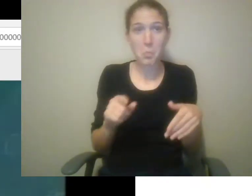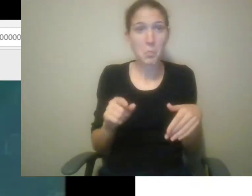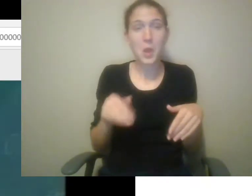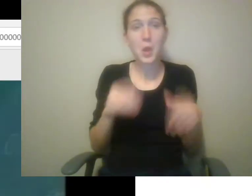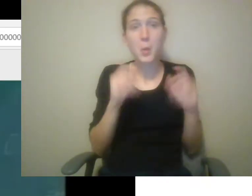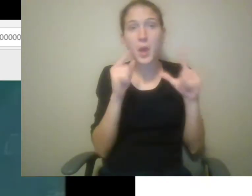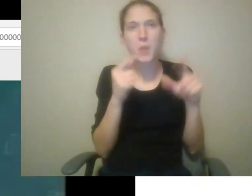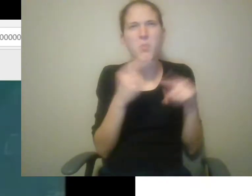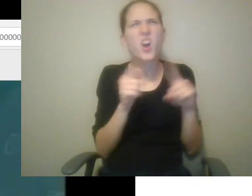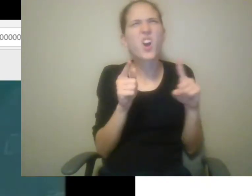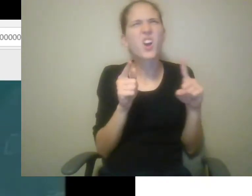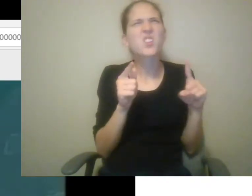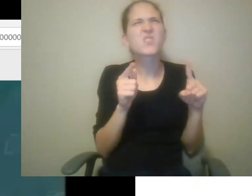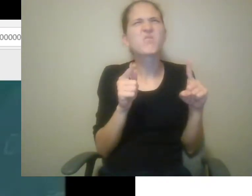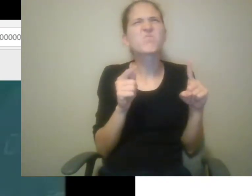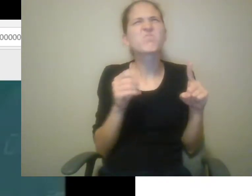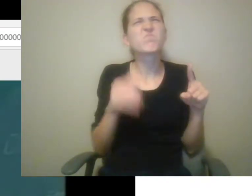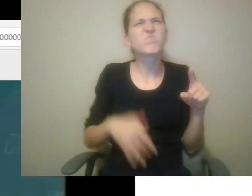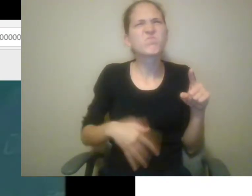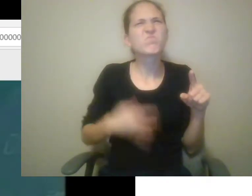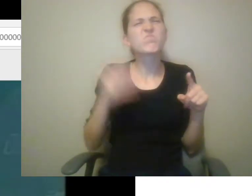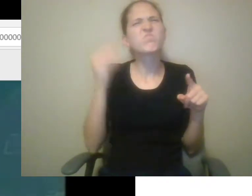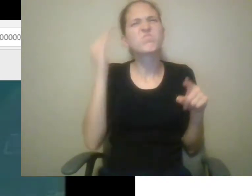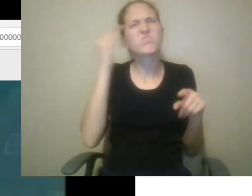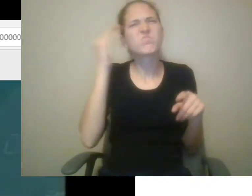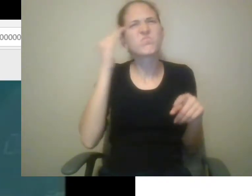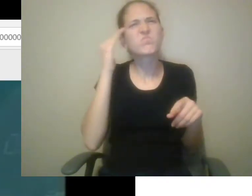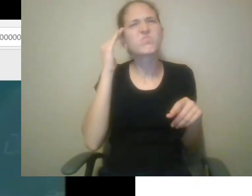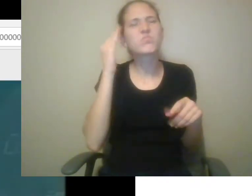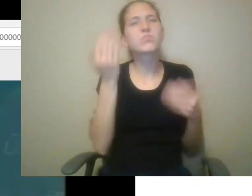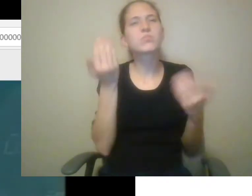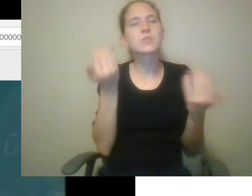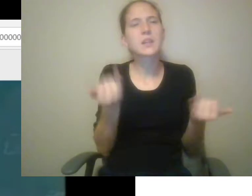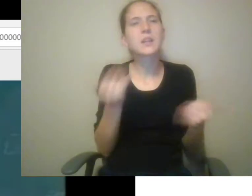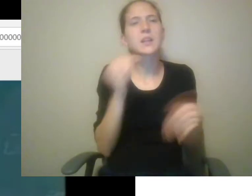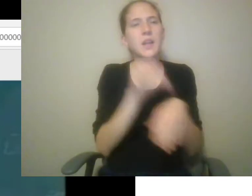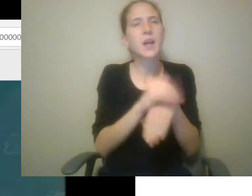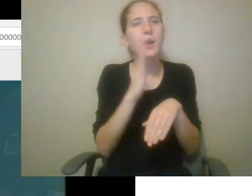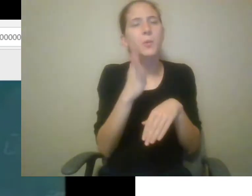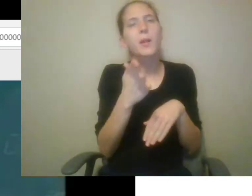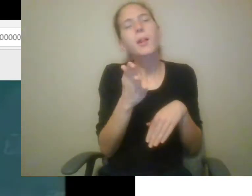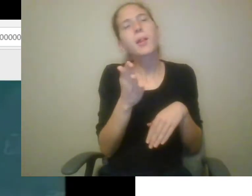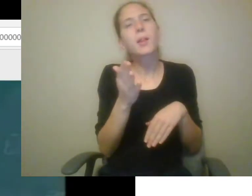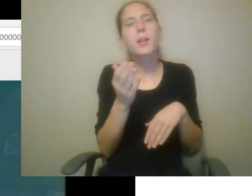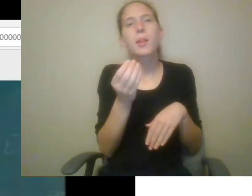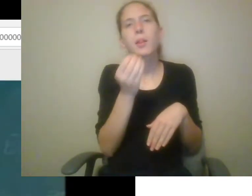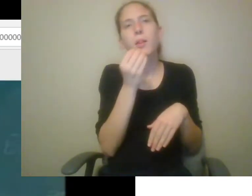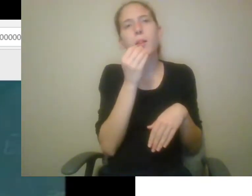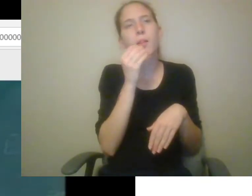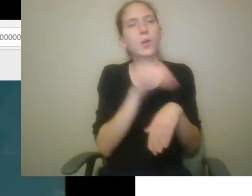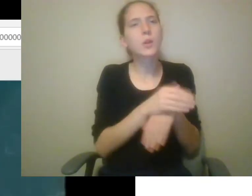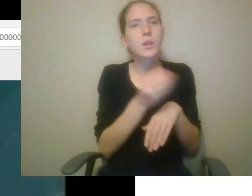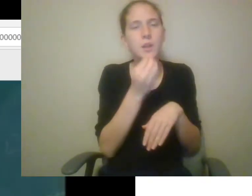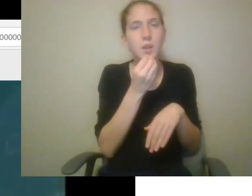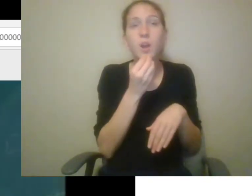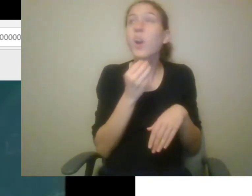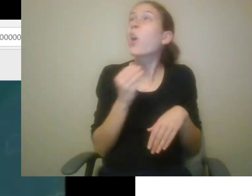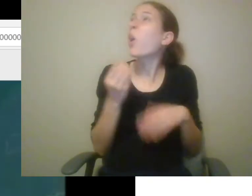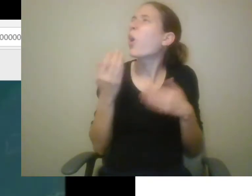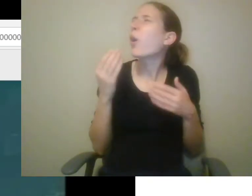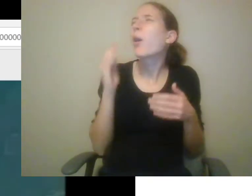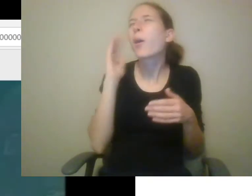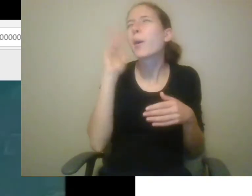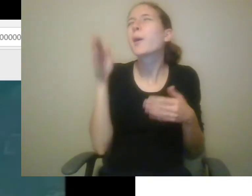the turkey in the oven, how did you know you were having turkey for dinner? I mean, it doesn't matter that maybe your mother got a free ham or something. How did